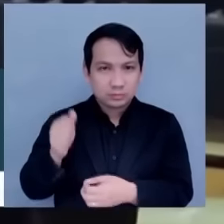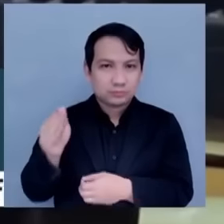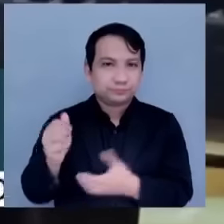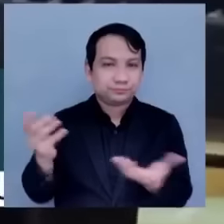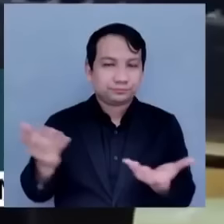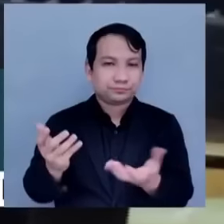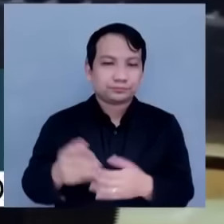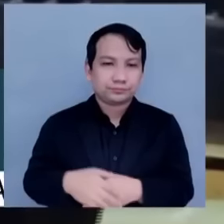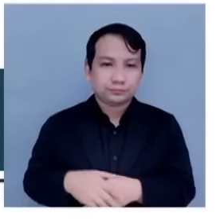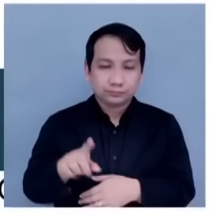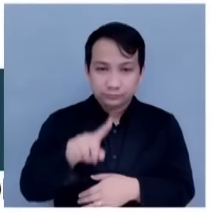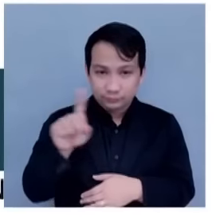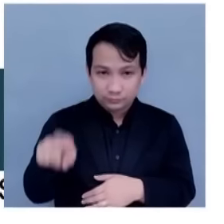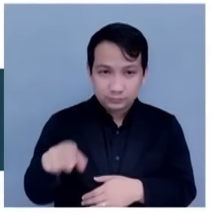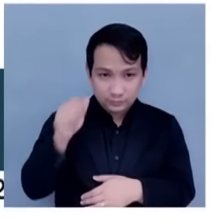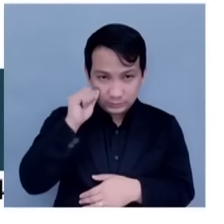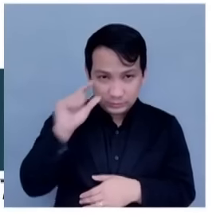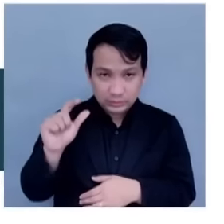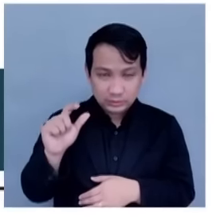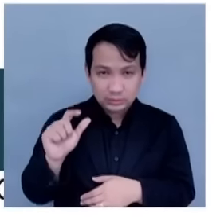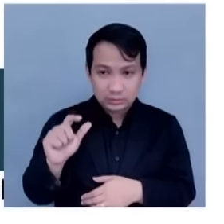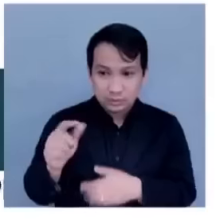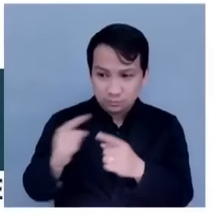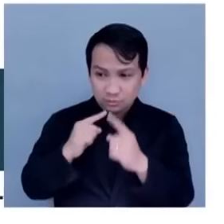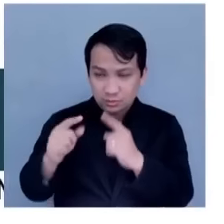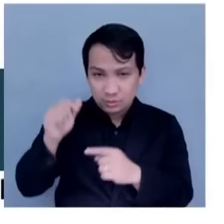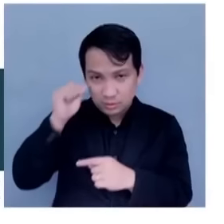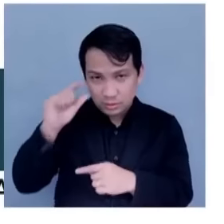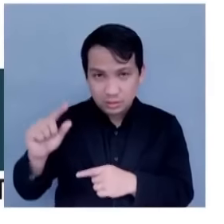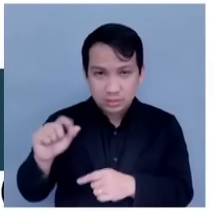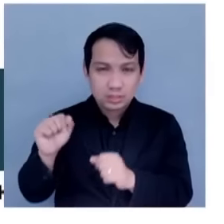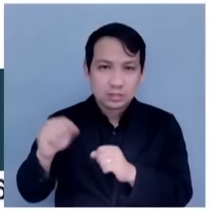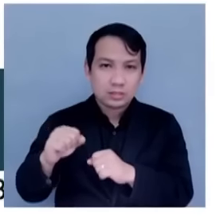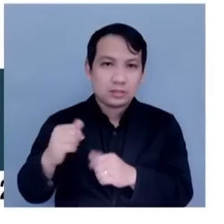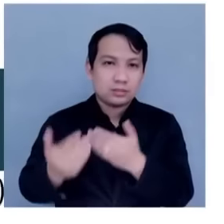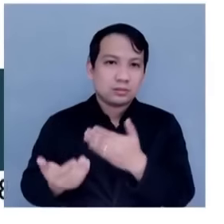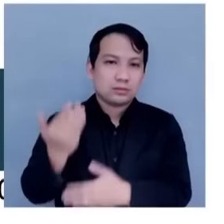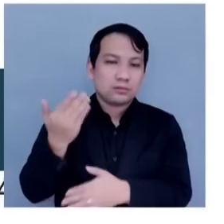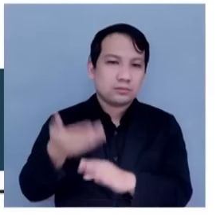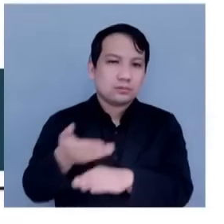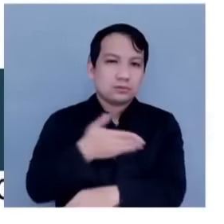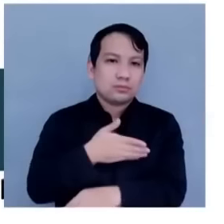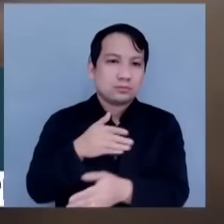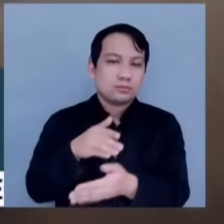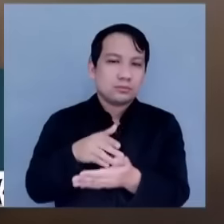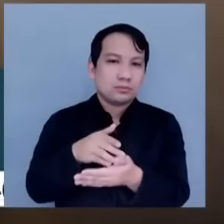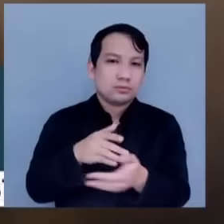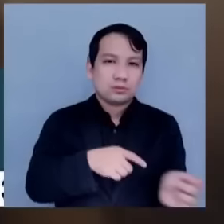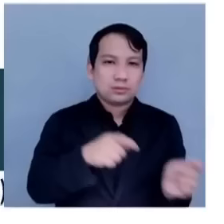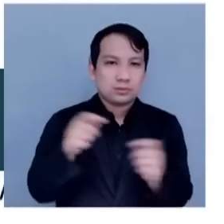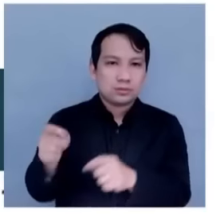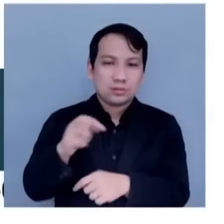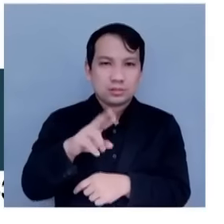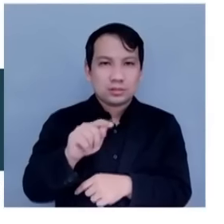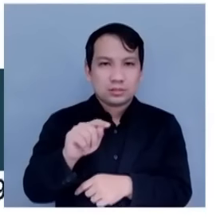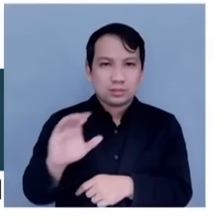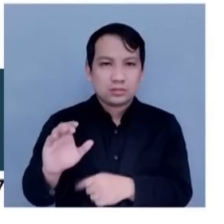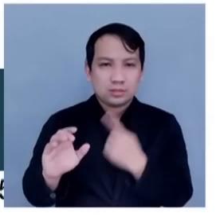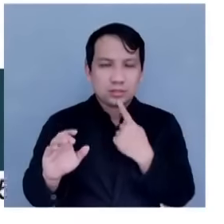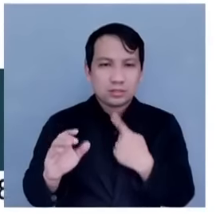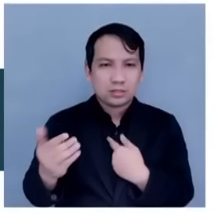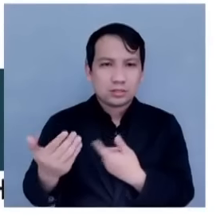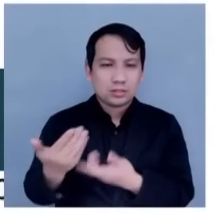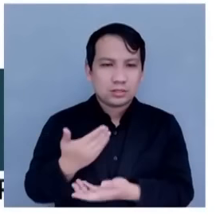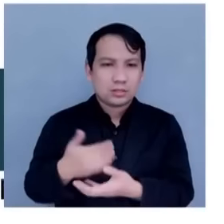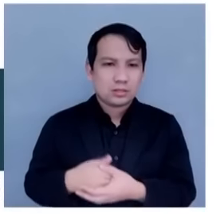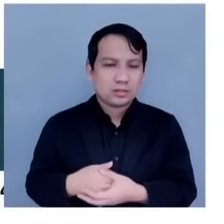been able to talk to your client, Attorney David? Yeah, this morning, no, before she was brought to RTC. And what did she tell you this time?